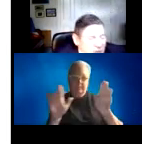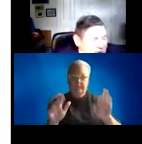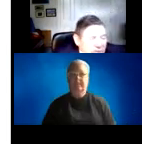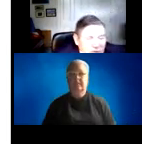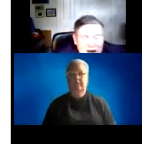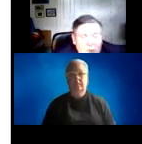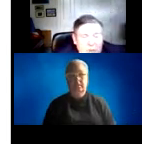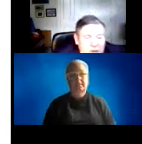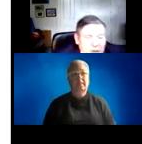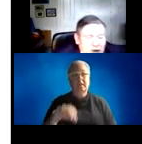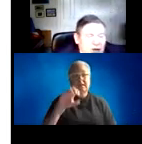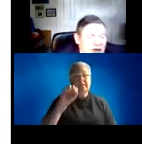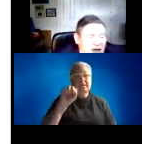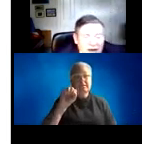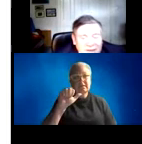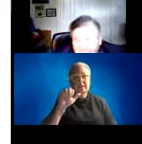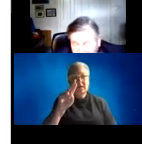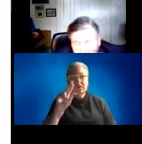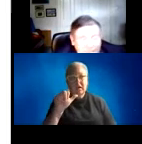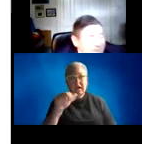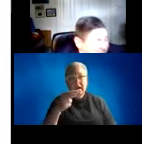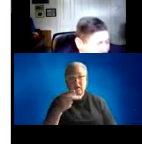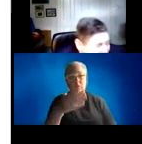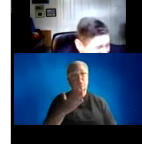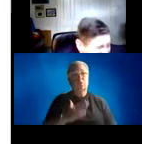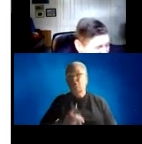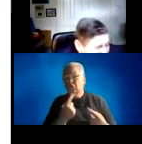Sarah, do you want to read out what people are saying here?